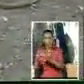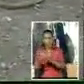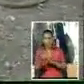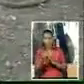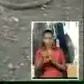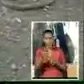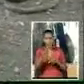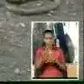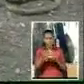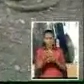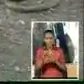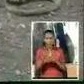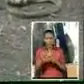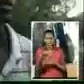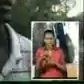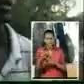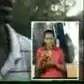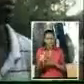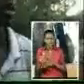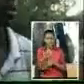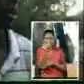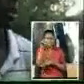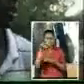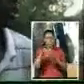snake in an empty beer can.